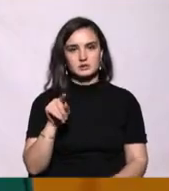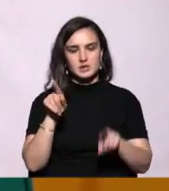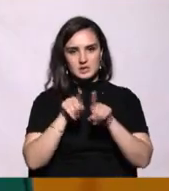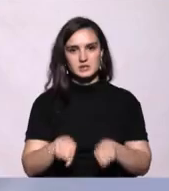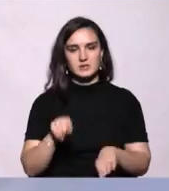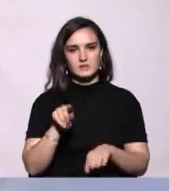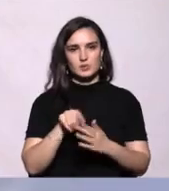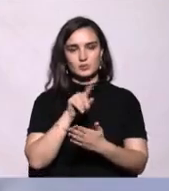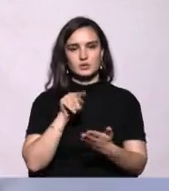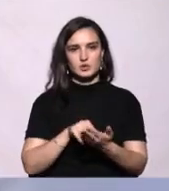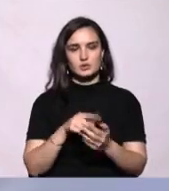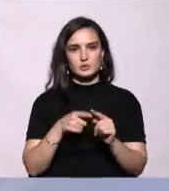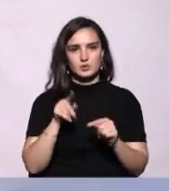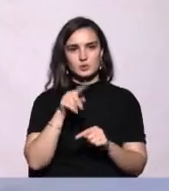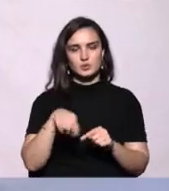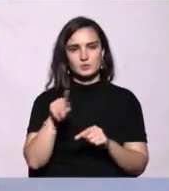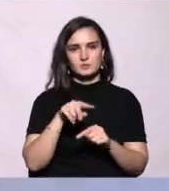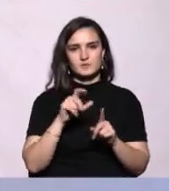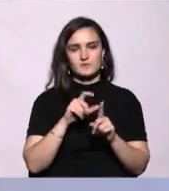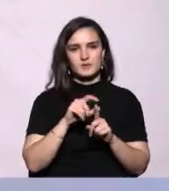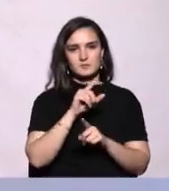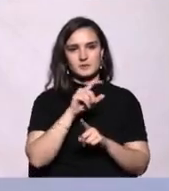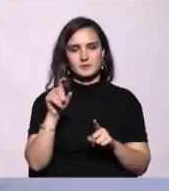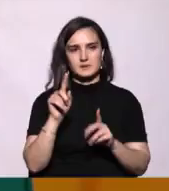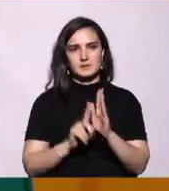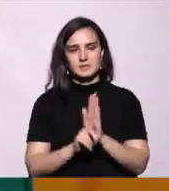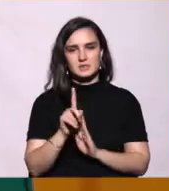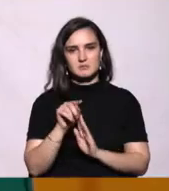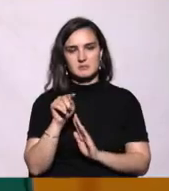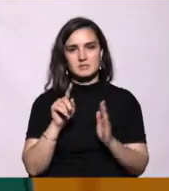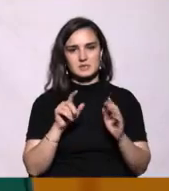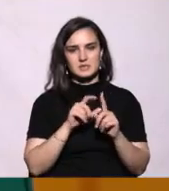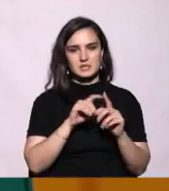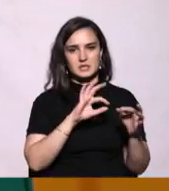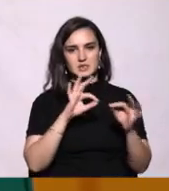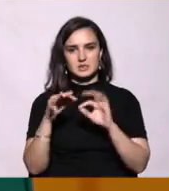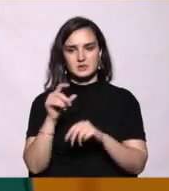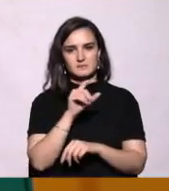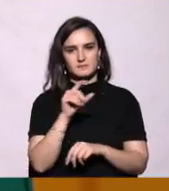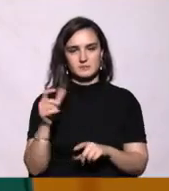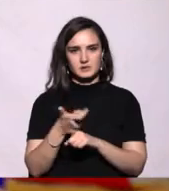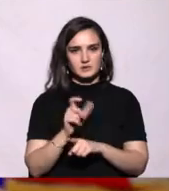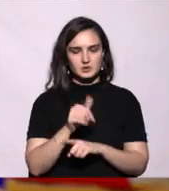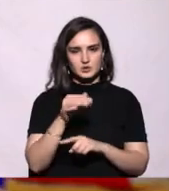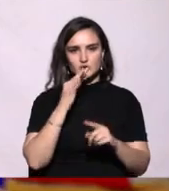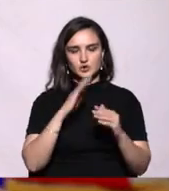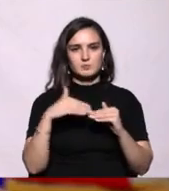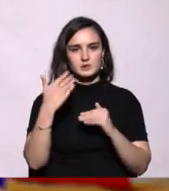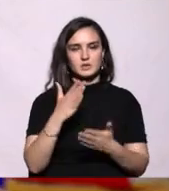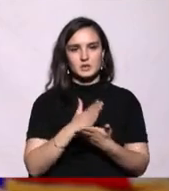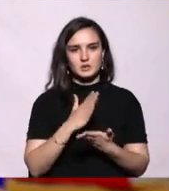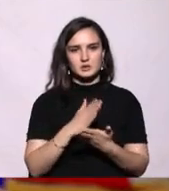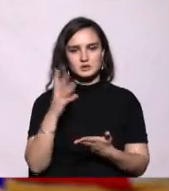also a question. So, you move the verb to the beginning of the sentence. Great job, Zach. for the next sentence,